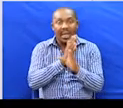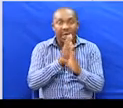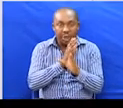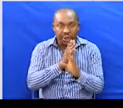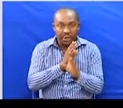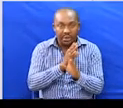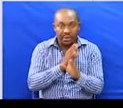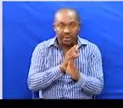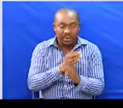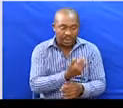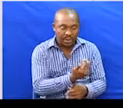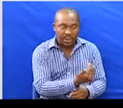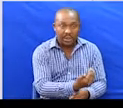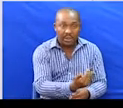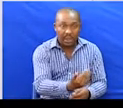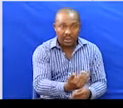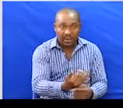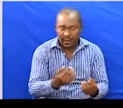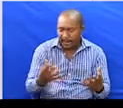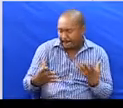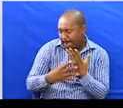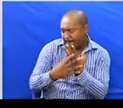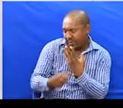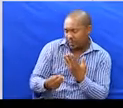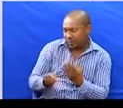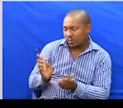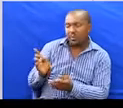a child resemble